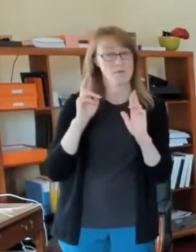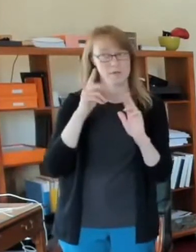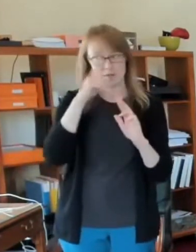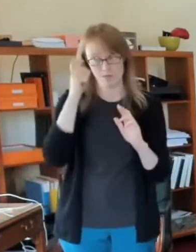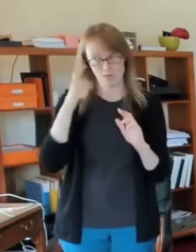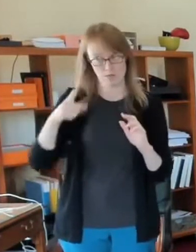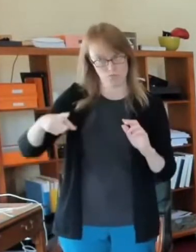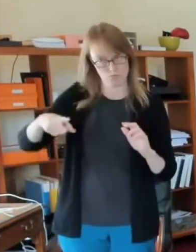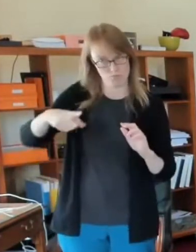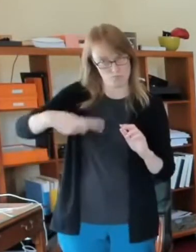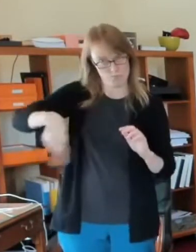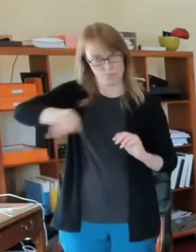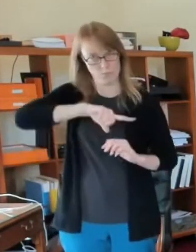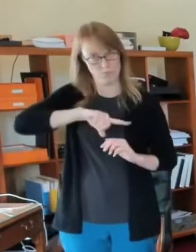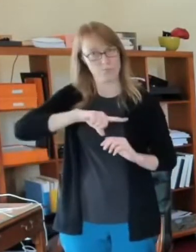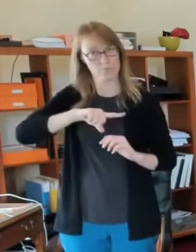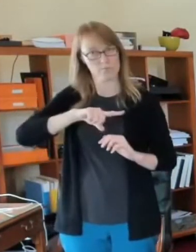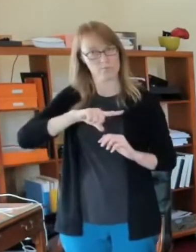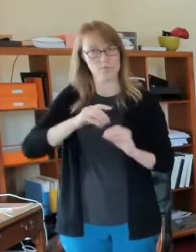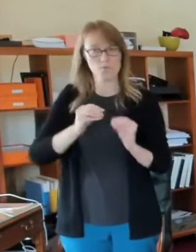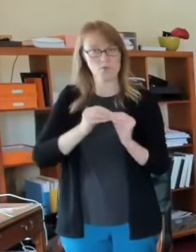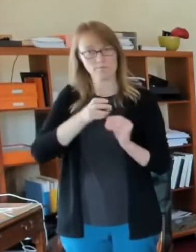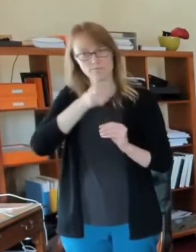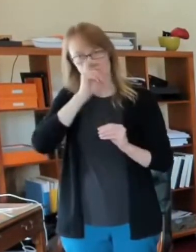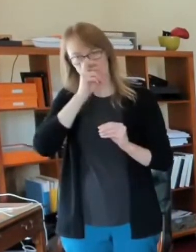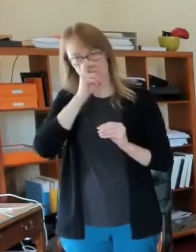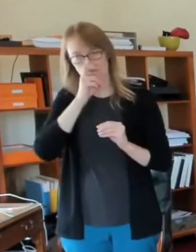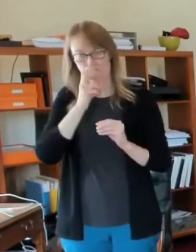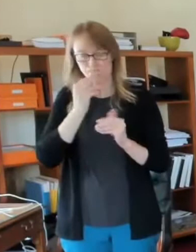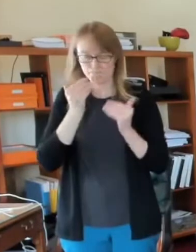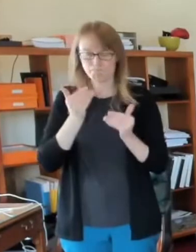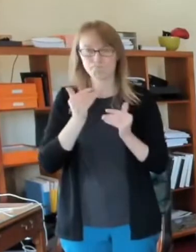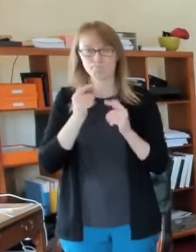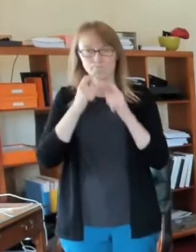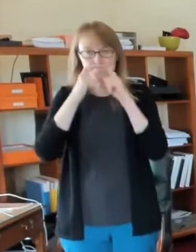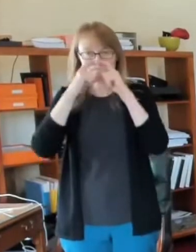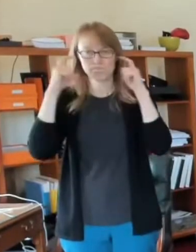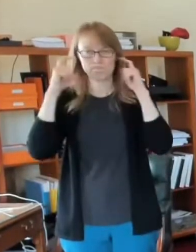working on that, and we need your help to do that.